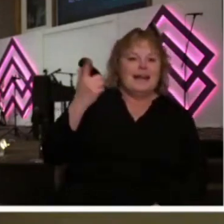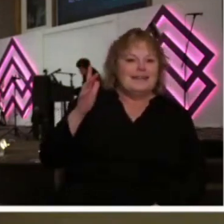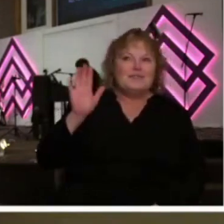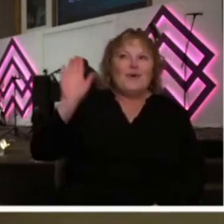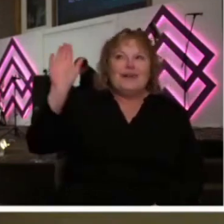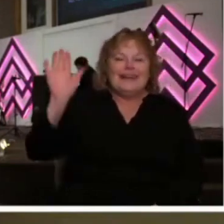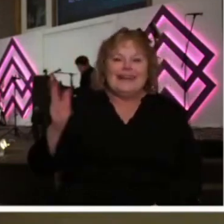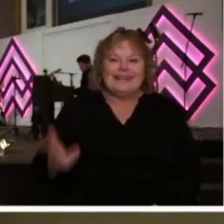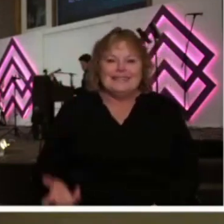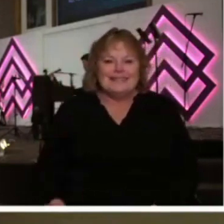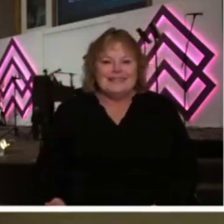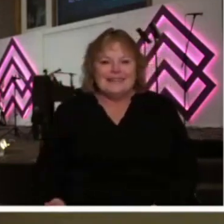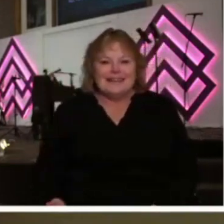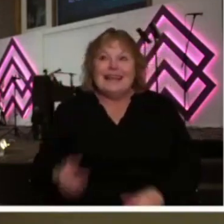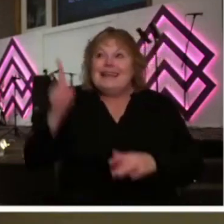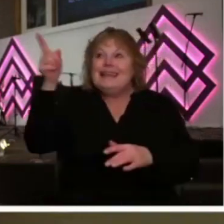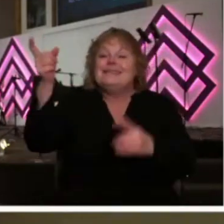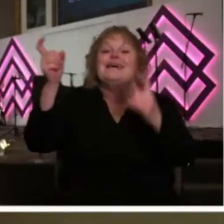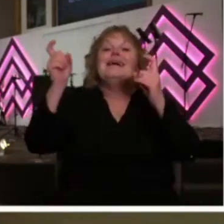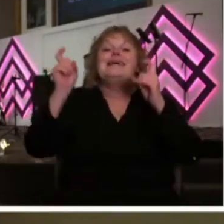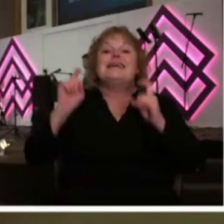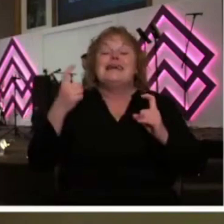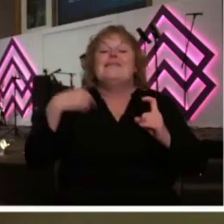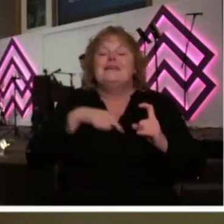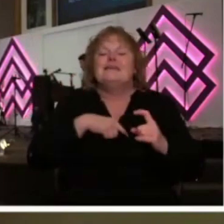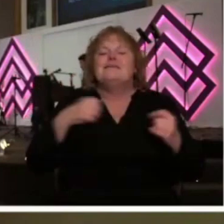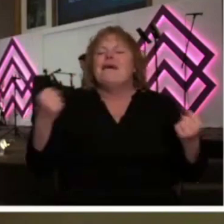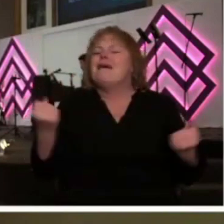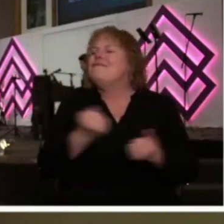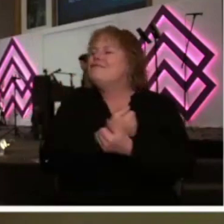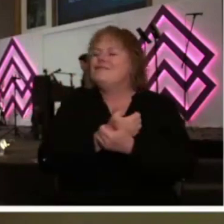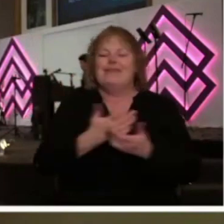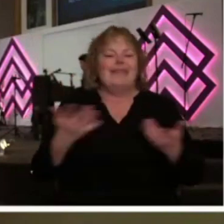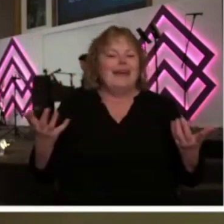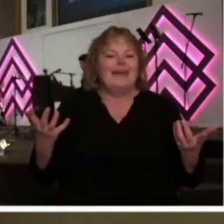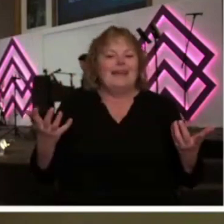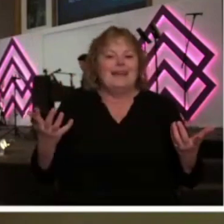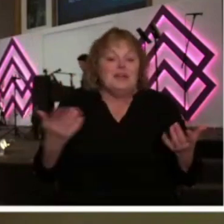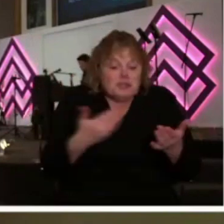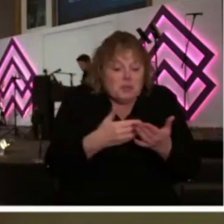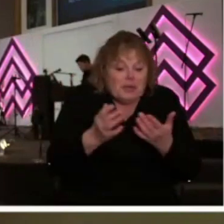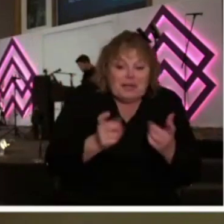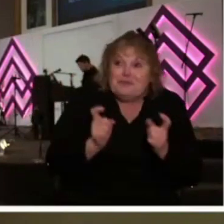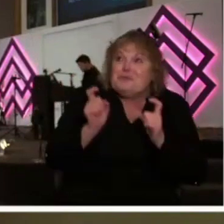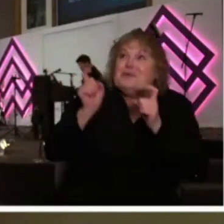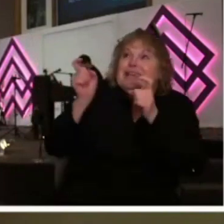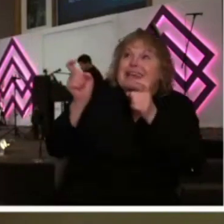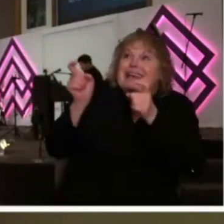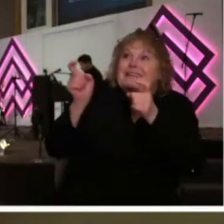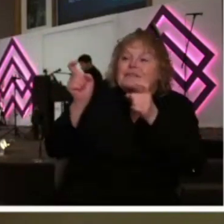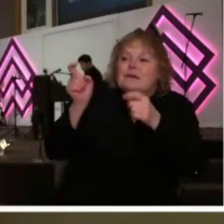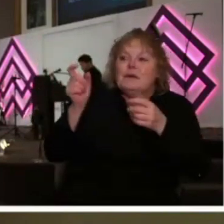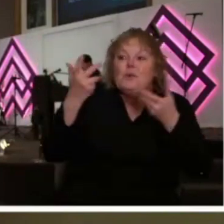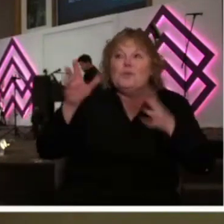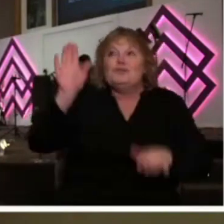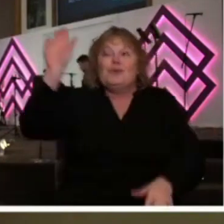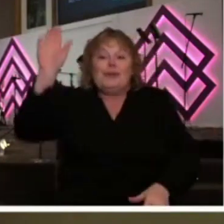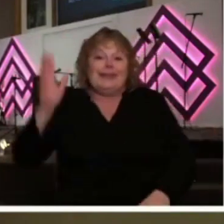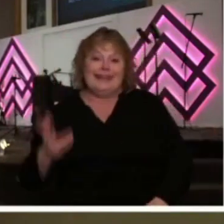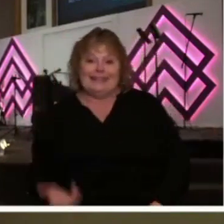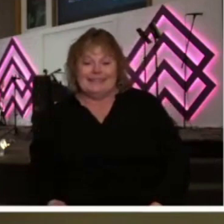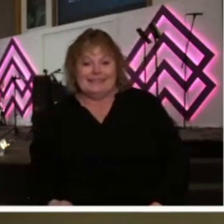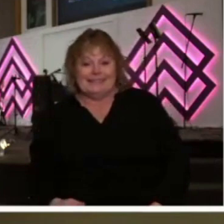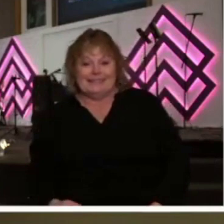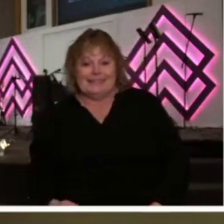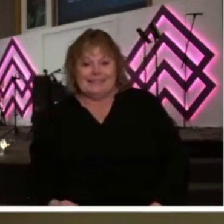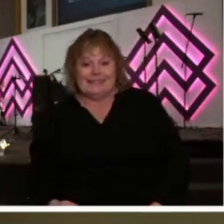You see, we can't offer him anything that he hasn't already owned. We can't offer him anything that he hasn't already given